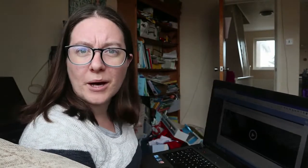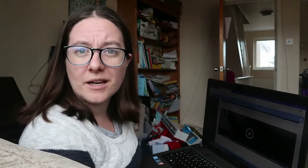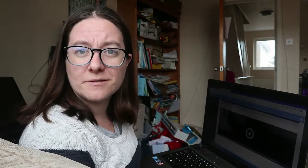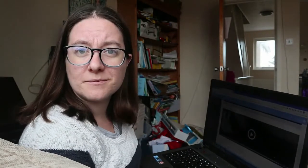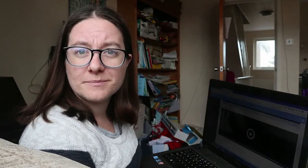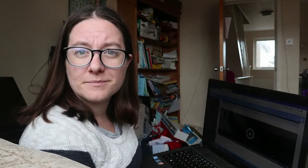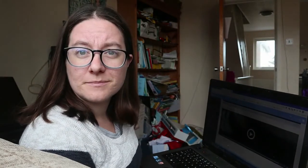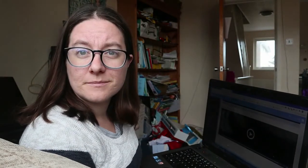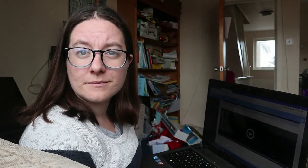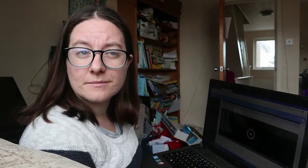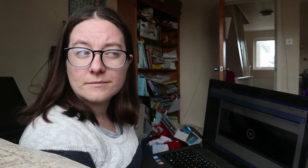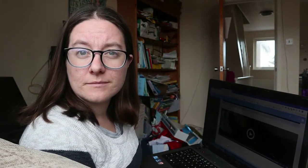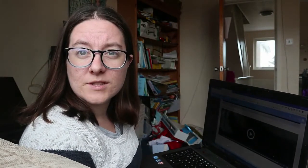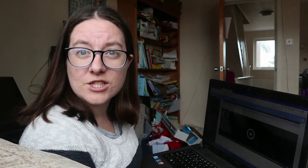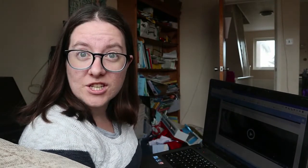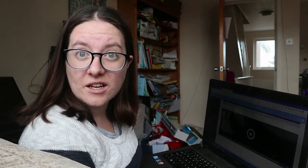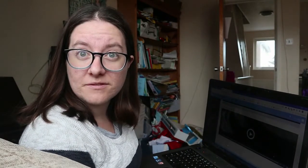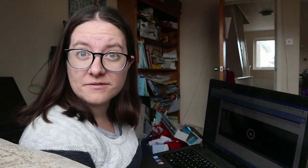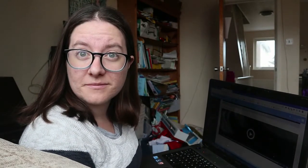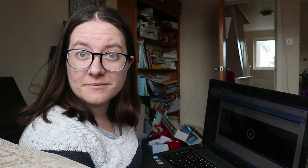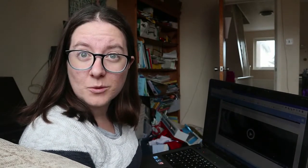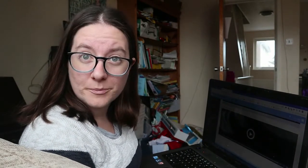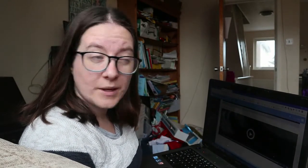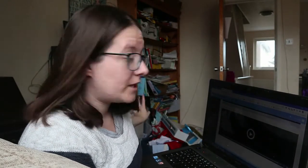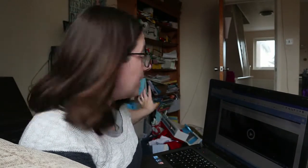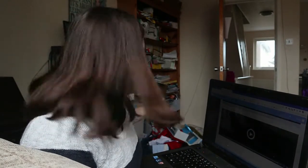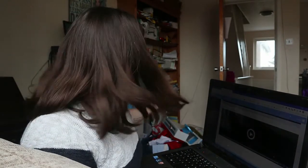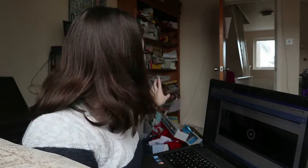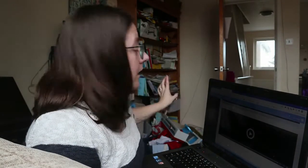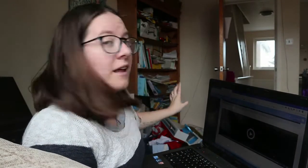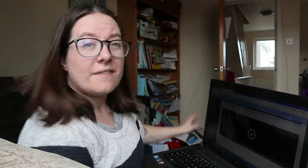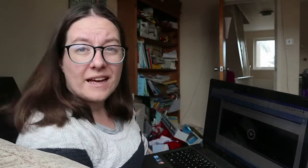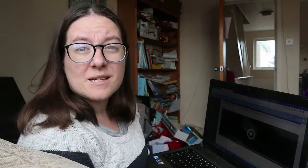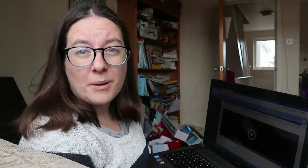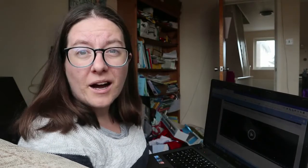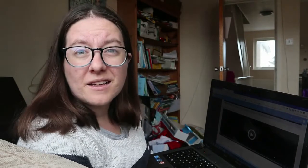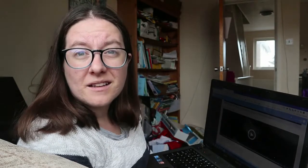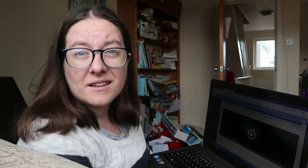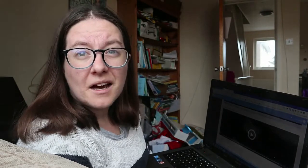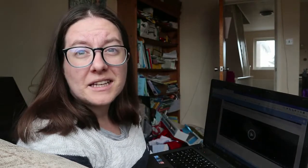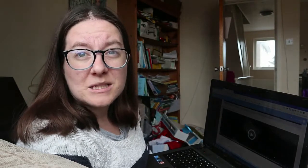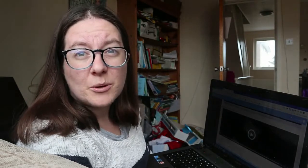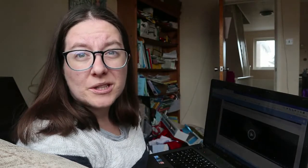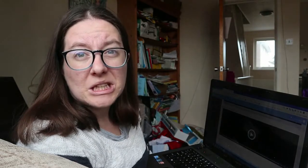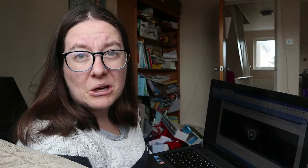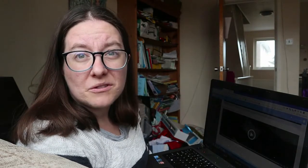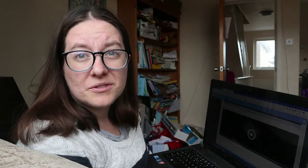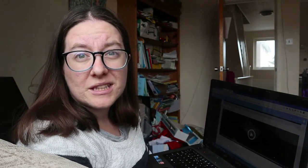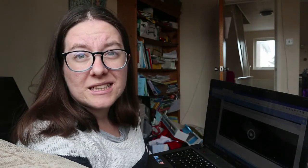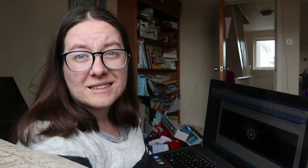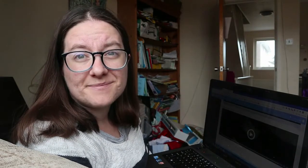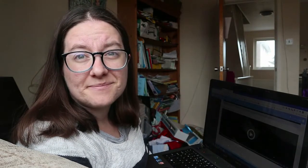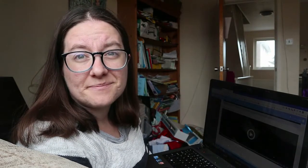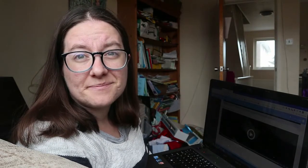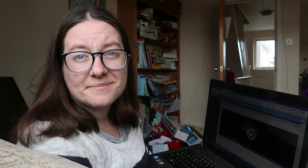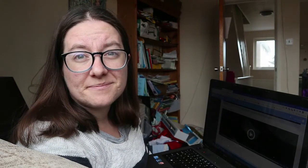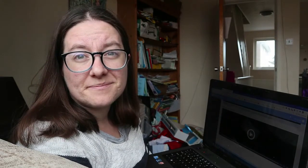giant pile of stuff, that's a pile that I need to put in the loft.